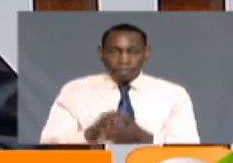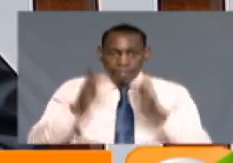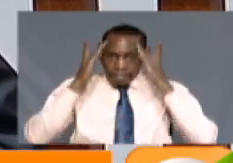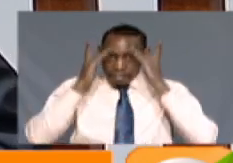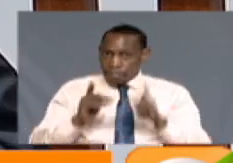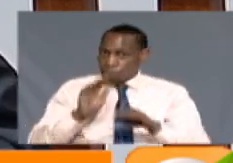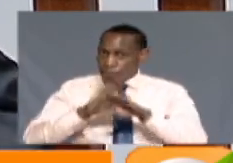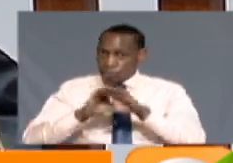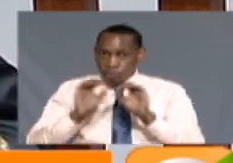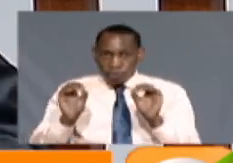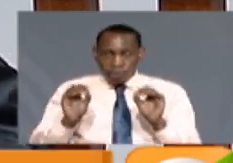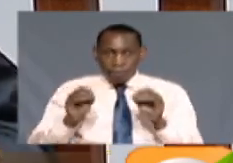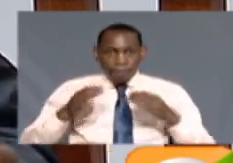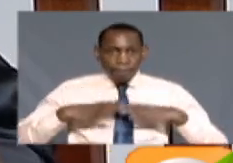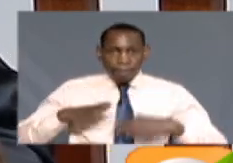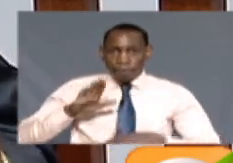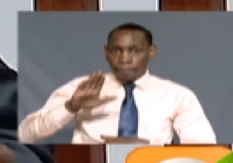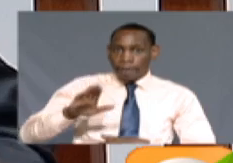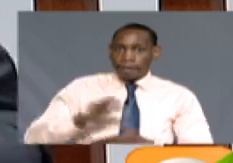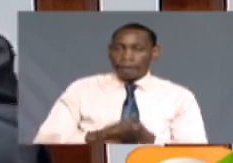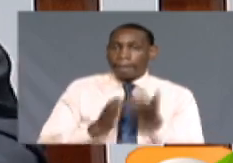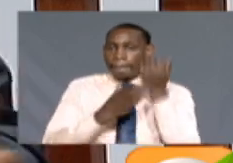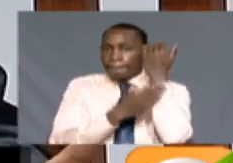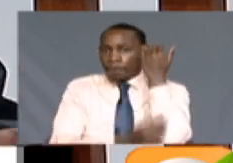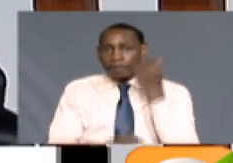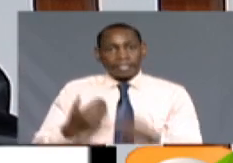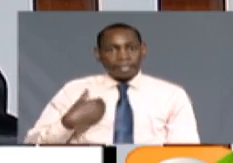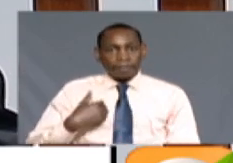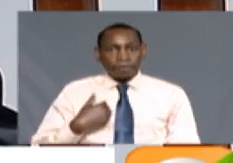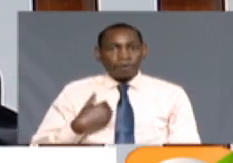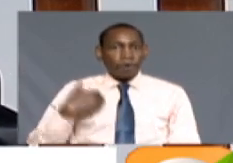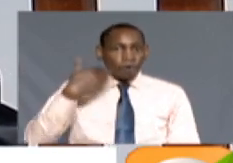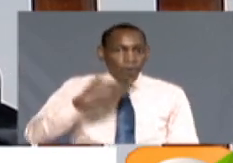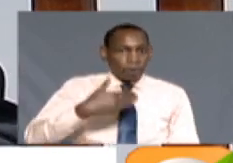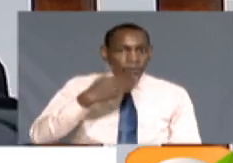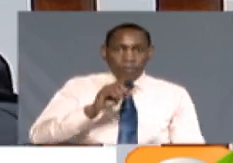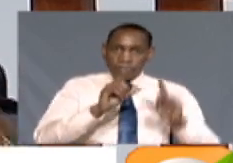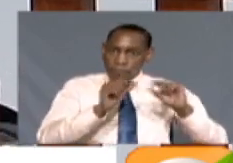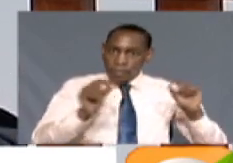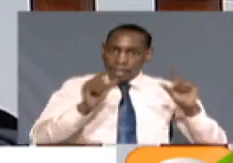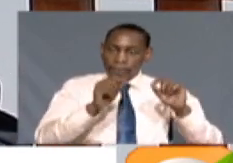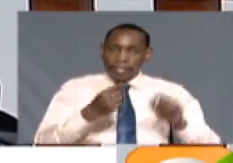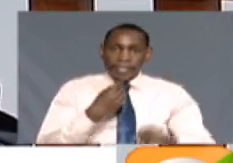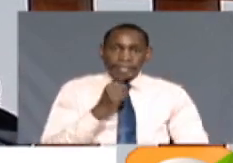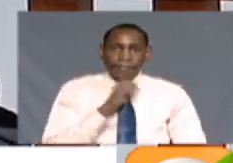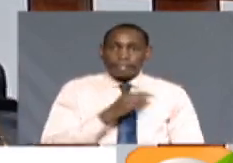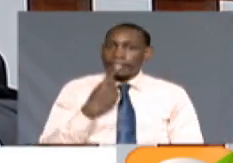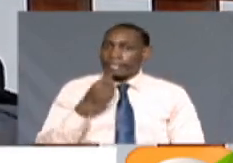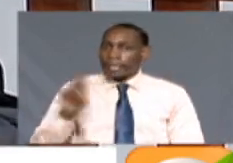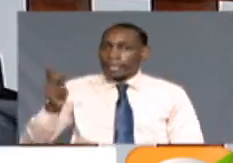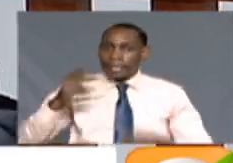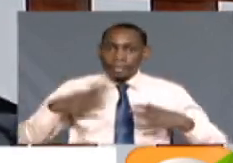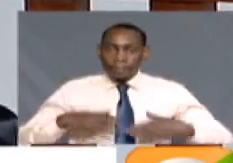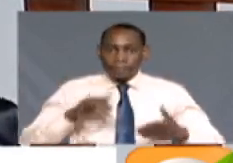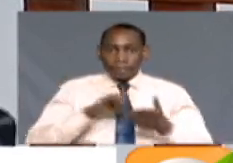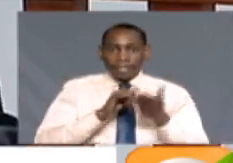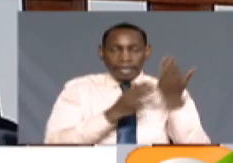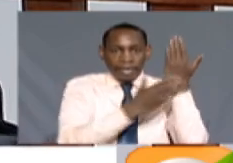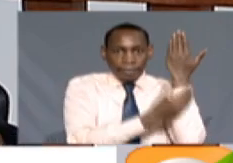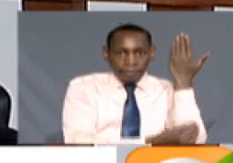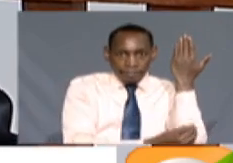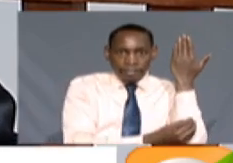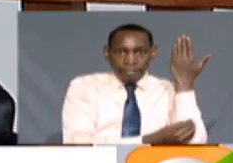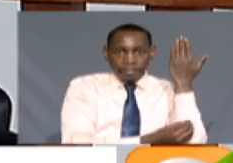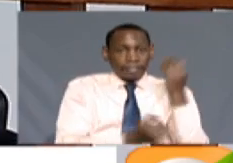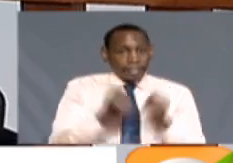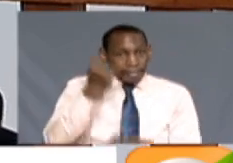decisions, your people will languish in poverty. And I've said here time and again, I have told the Kenyans that poverty is a